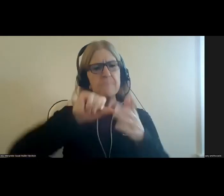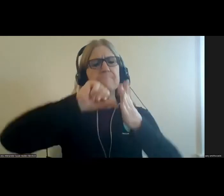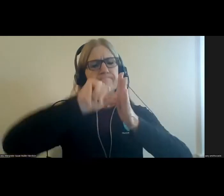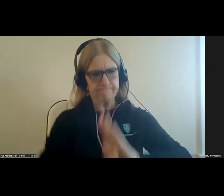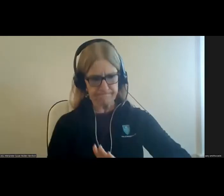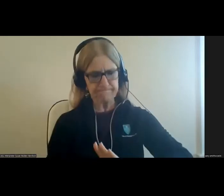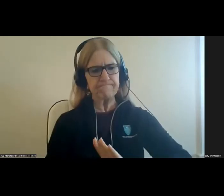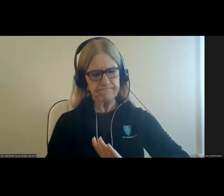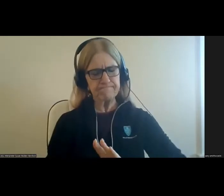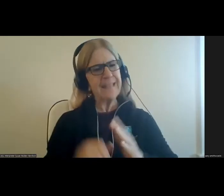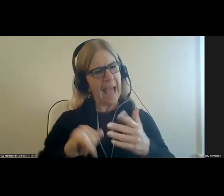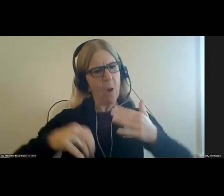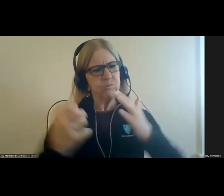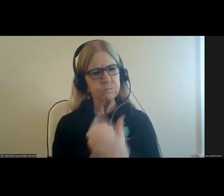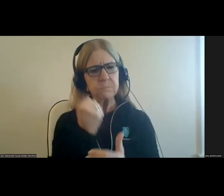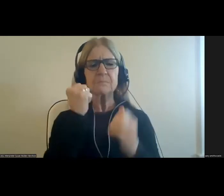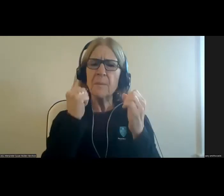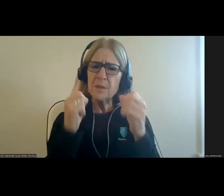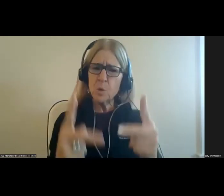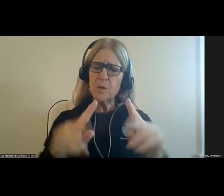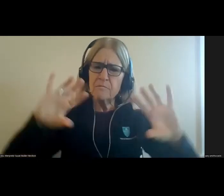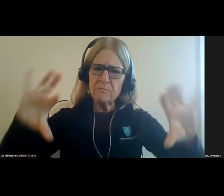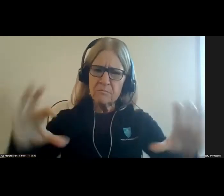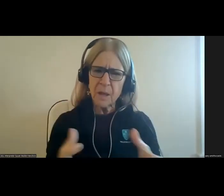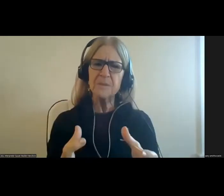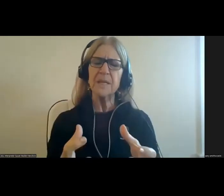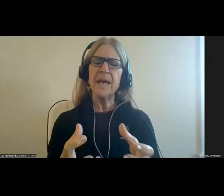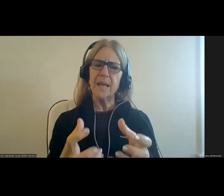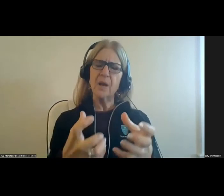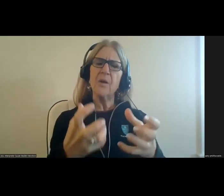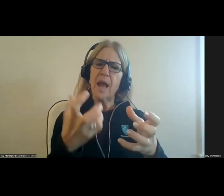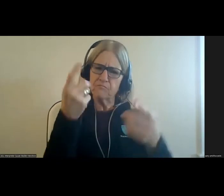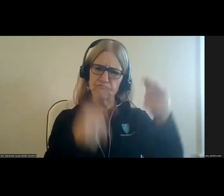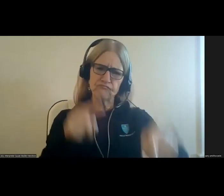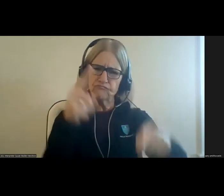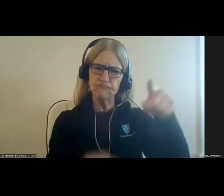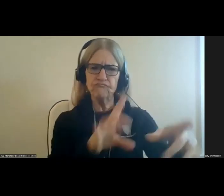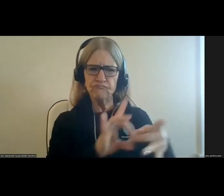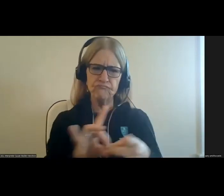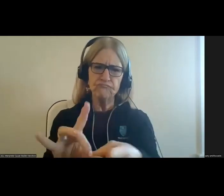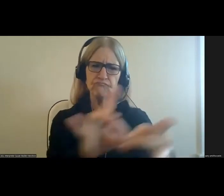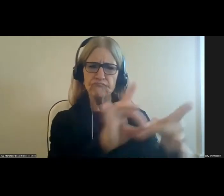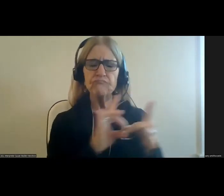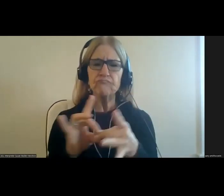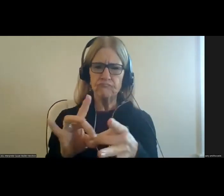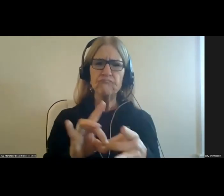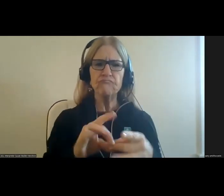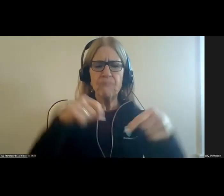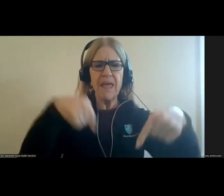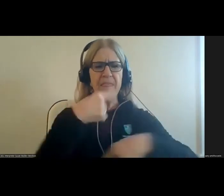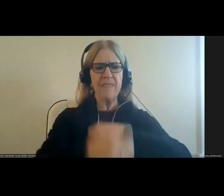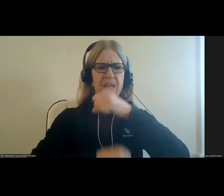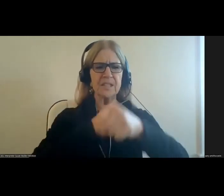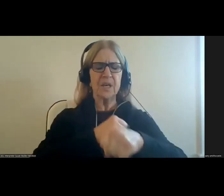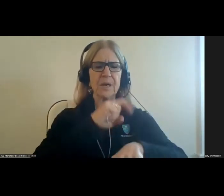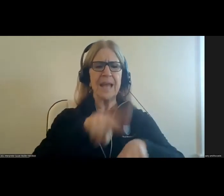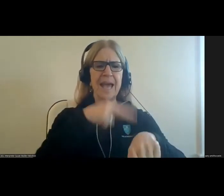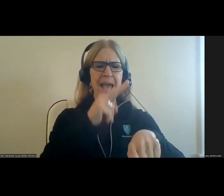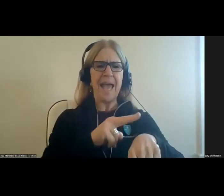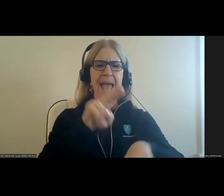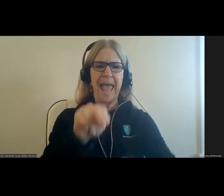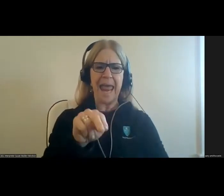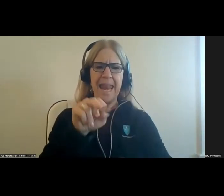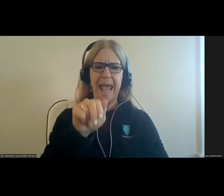an opportunity to come together as one unified voice. This year's National Alliance for